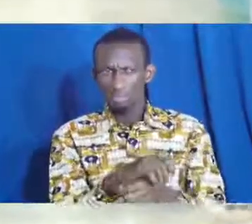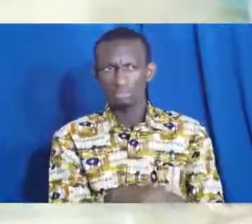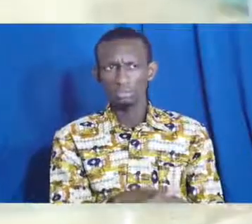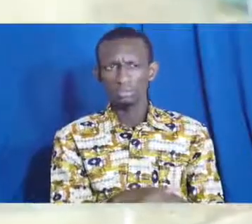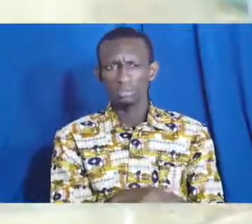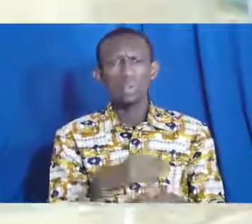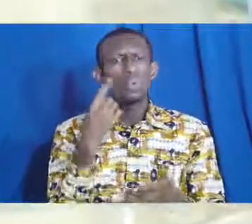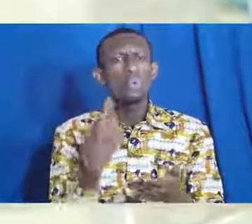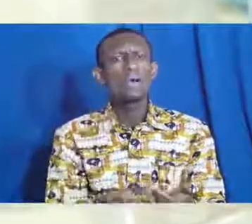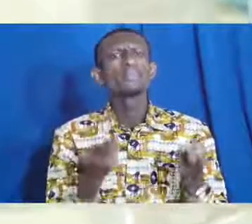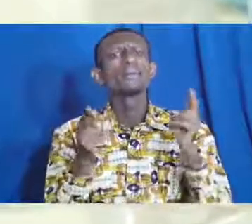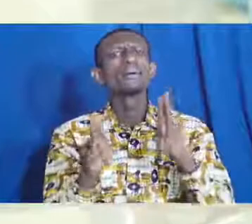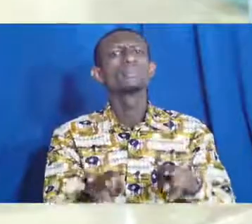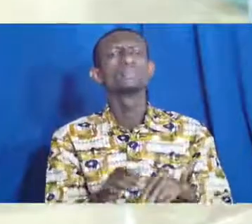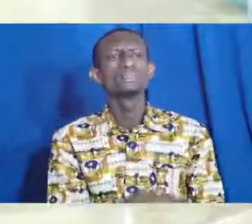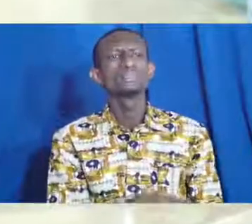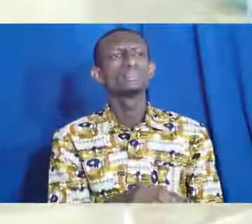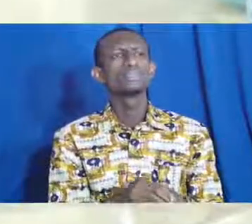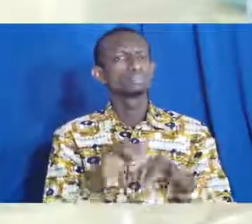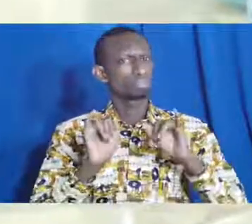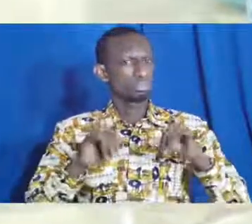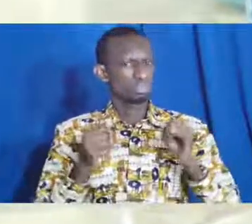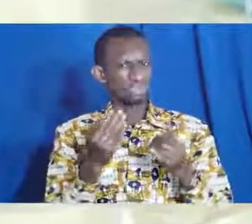is happening? Can you predict what is happening?